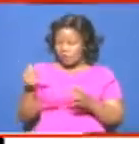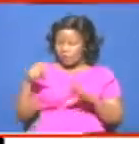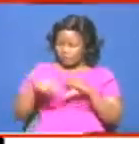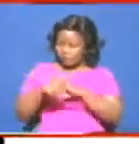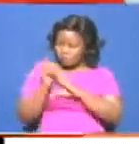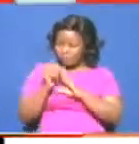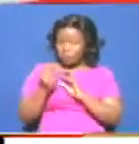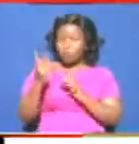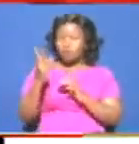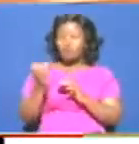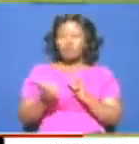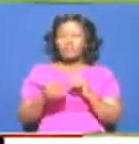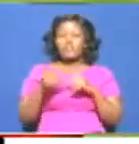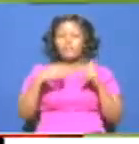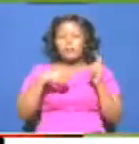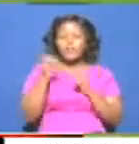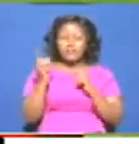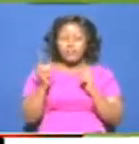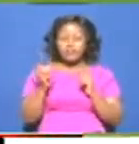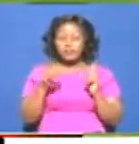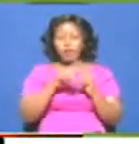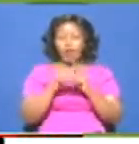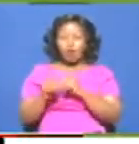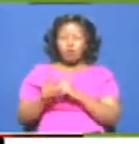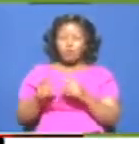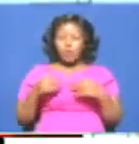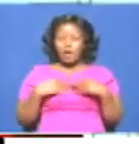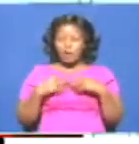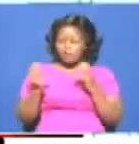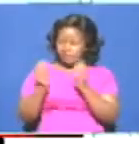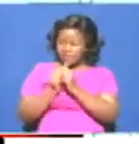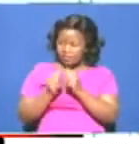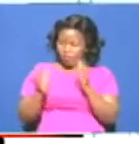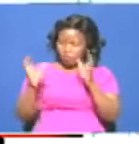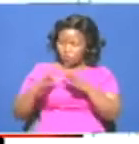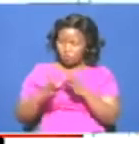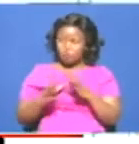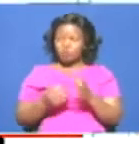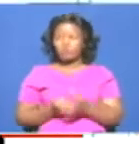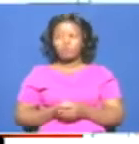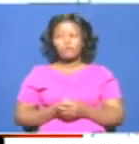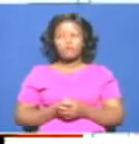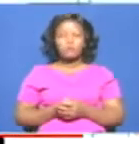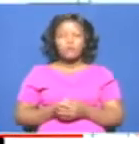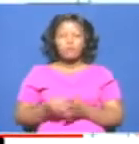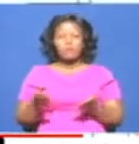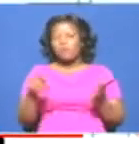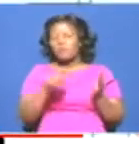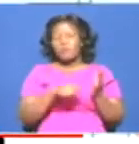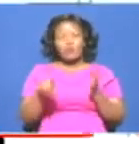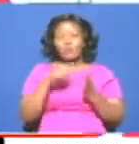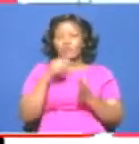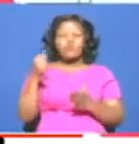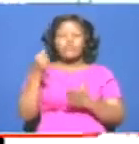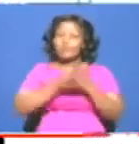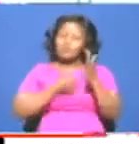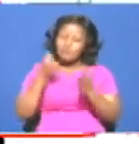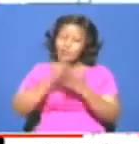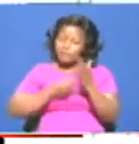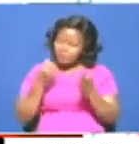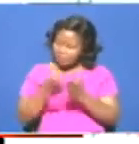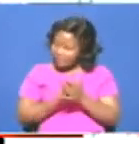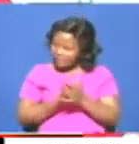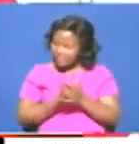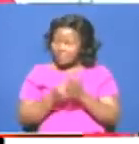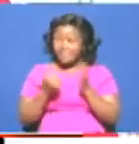secured a win for the Brewers, who now placed 10th in the standings. Well, hakuna uoga tapamana tu, lakini lazima tukue tu, hata kama game